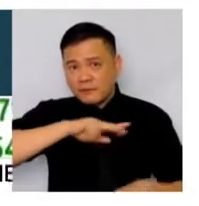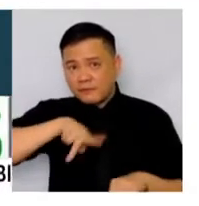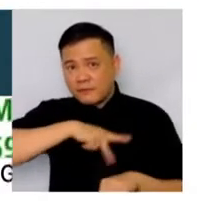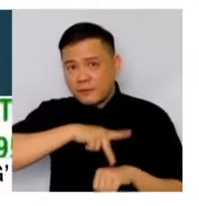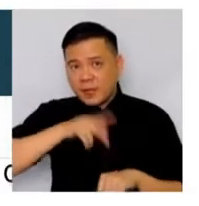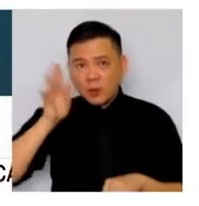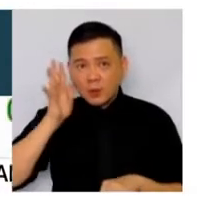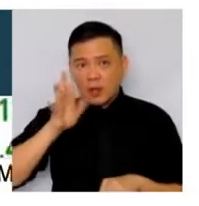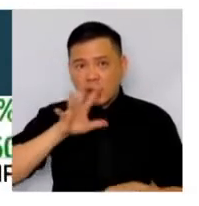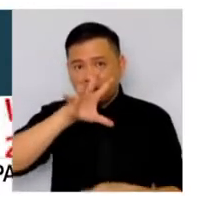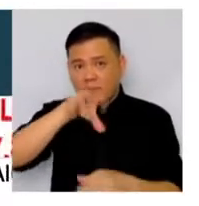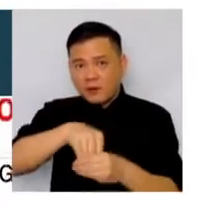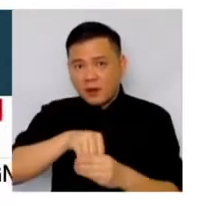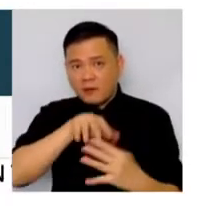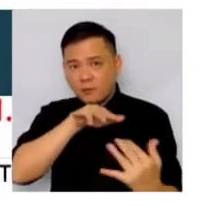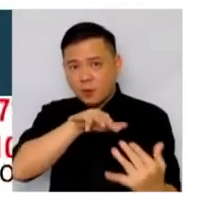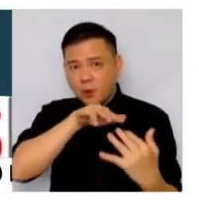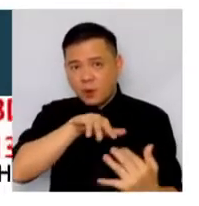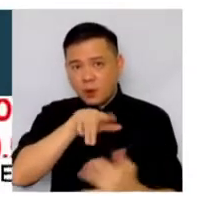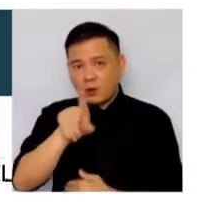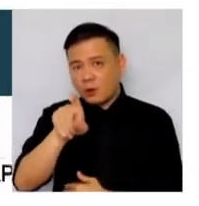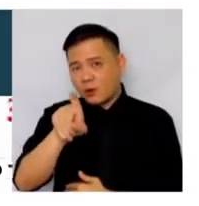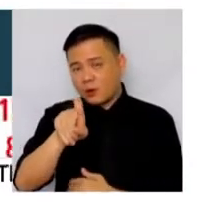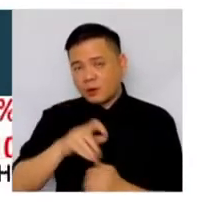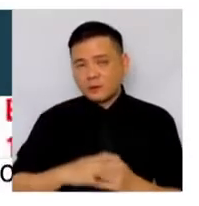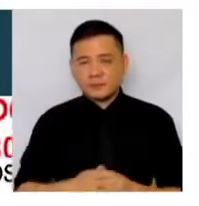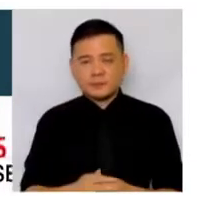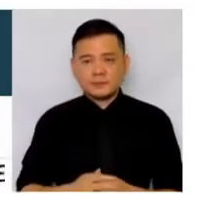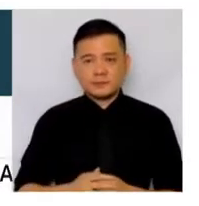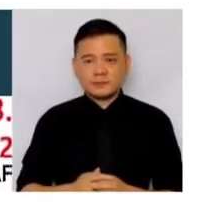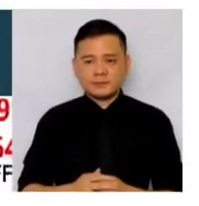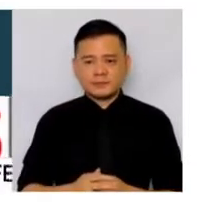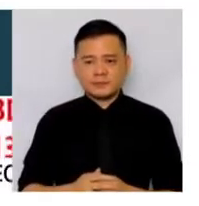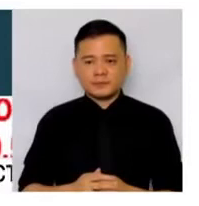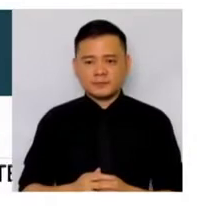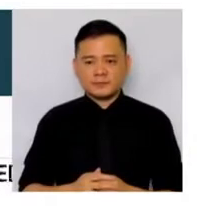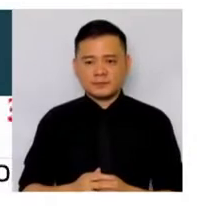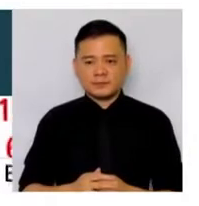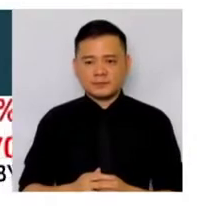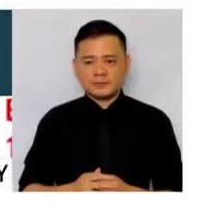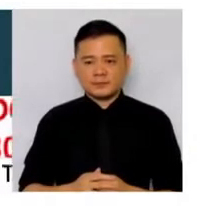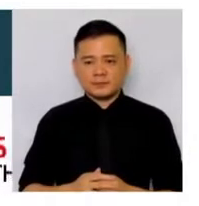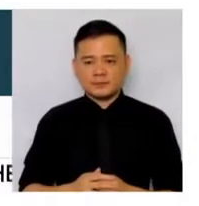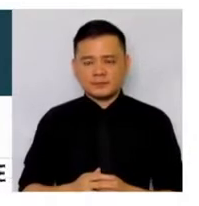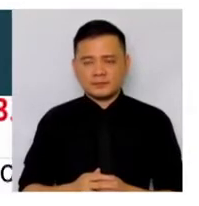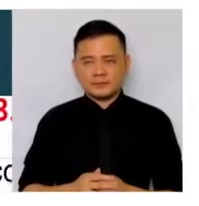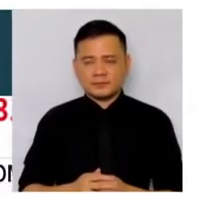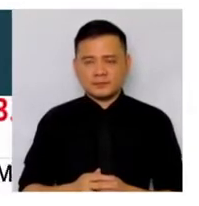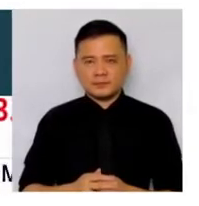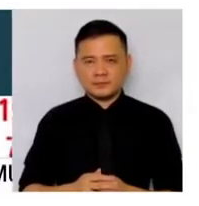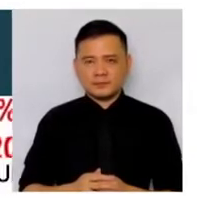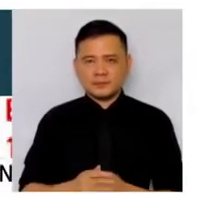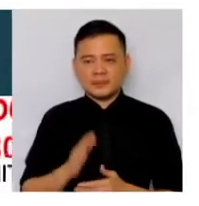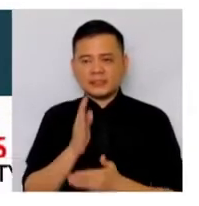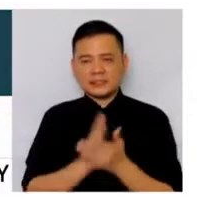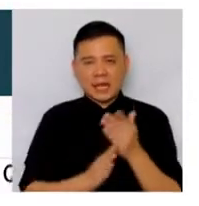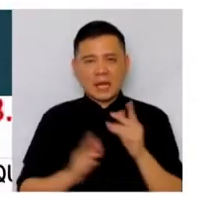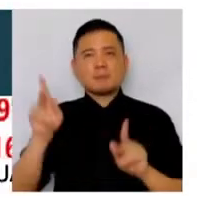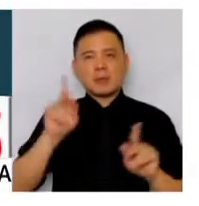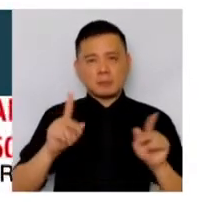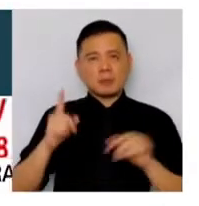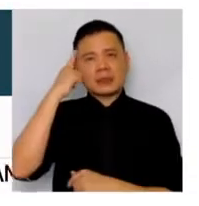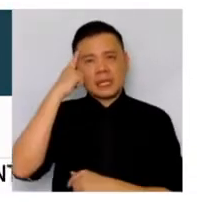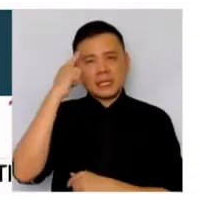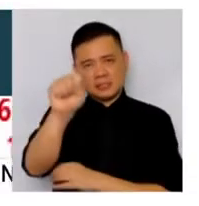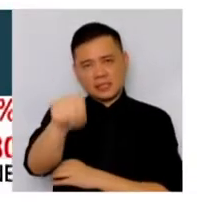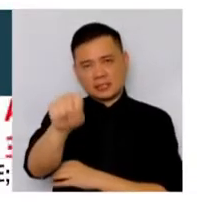next battleground if this escalates into a full-blown war? Yeah, that is what some observers are saying,